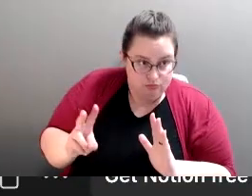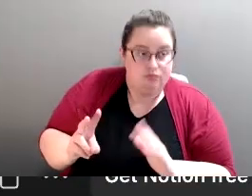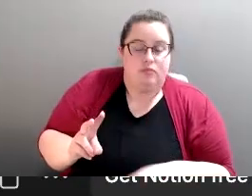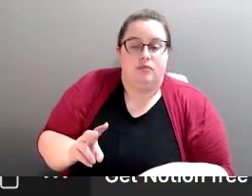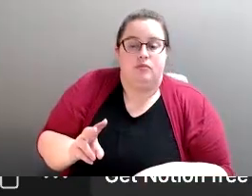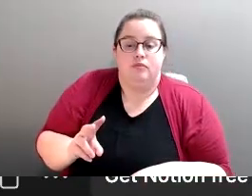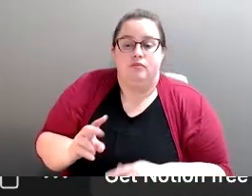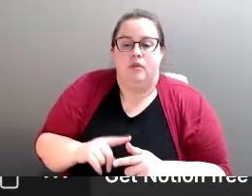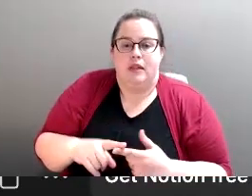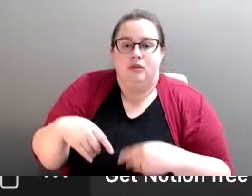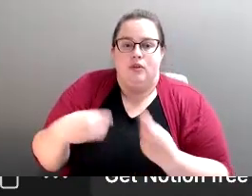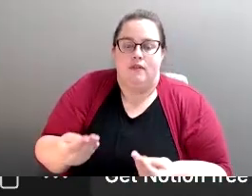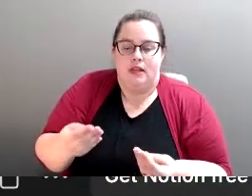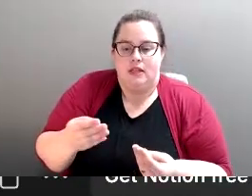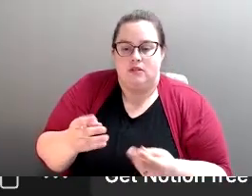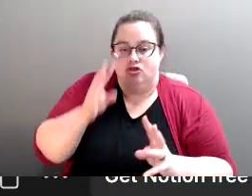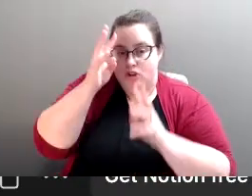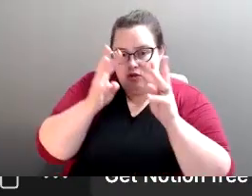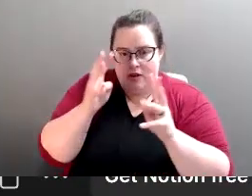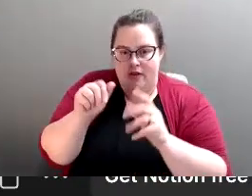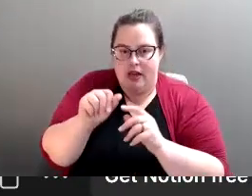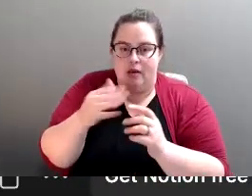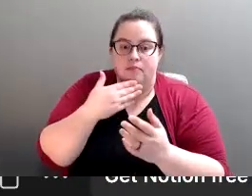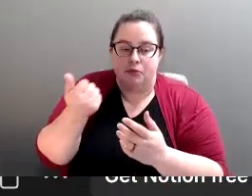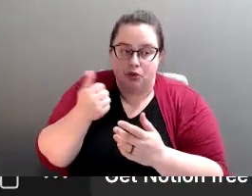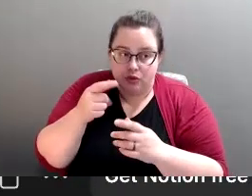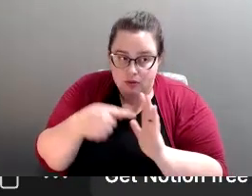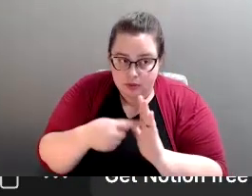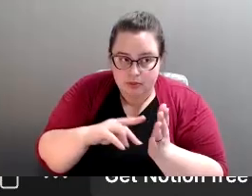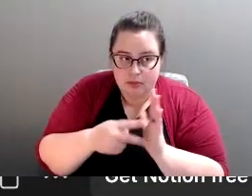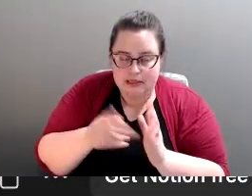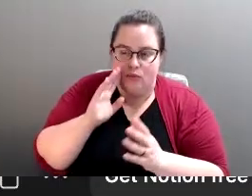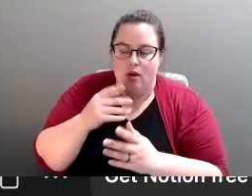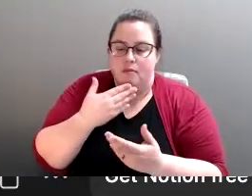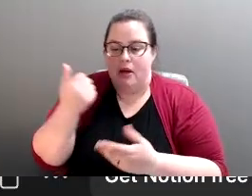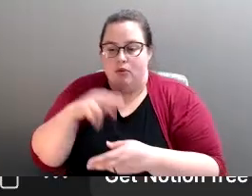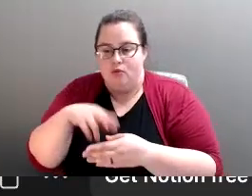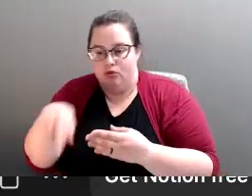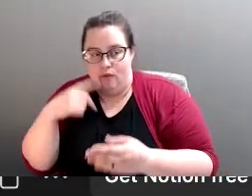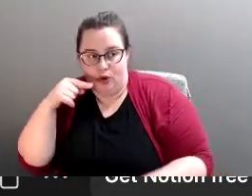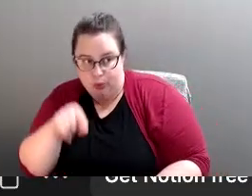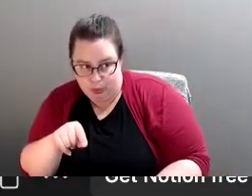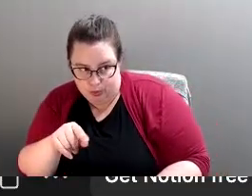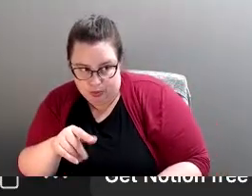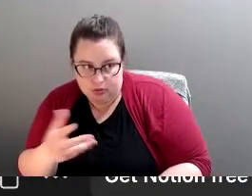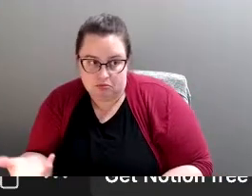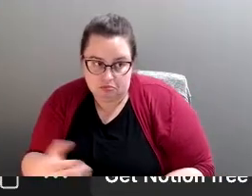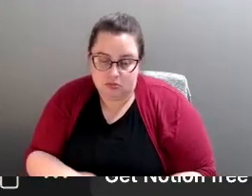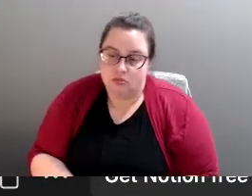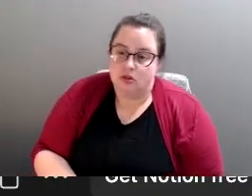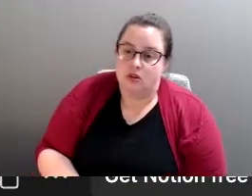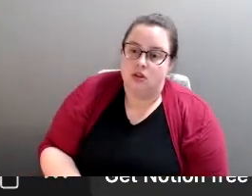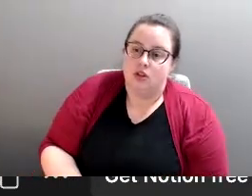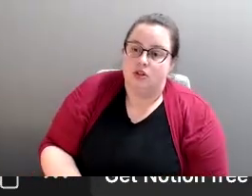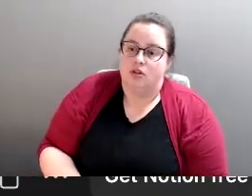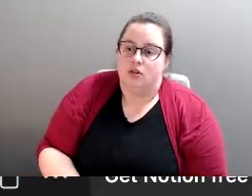giving AI a better, or Gen AI a better example is going to give you a better outcome. Reverse engineering prompt